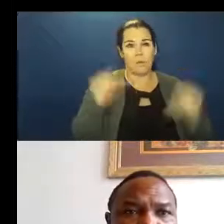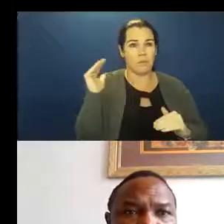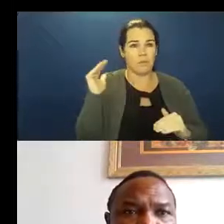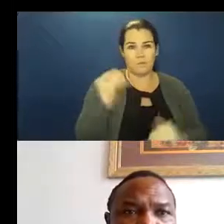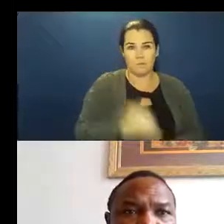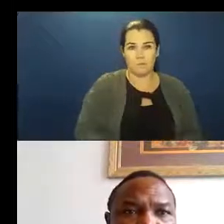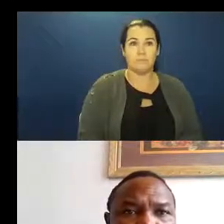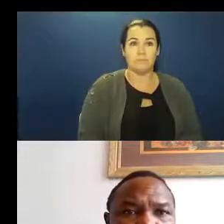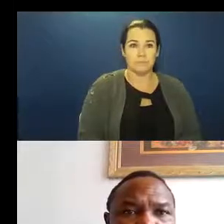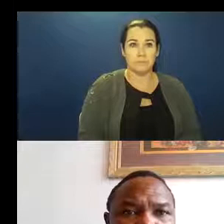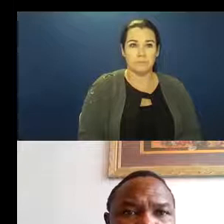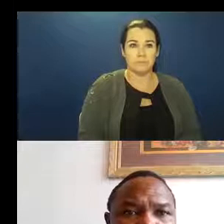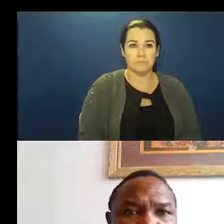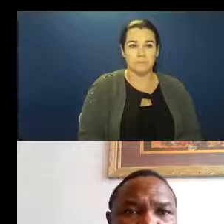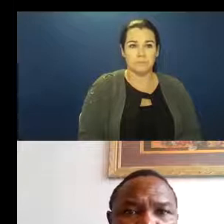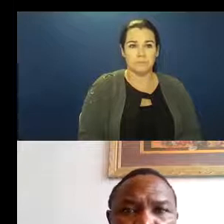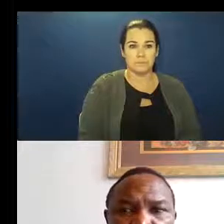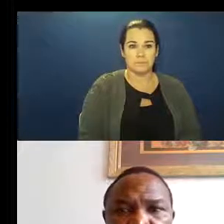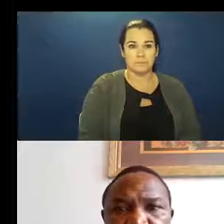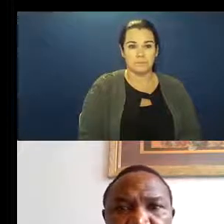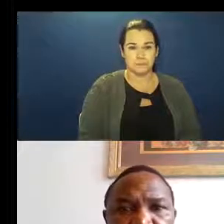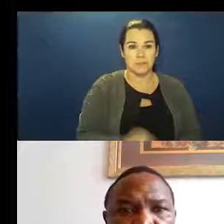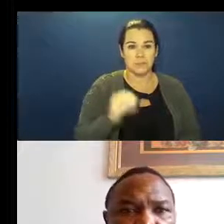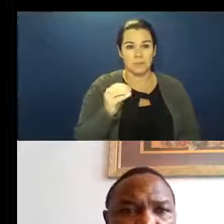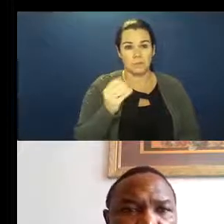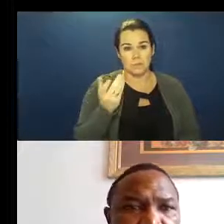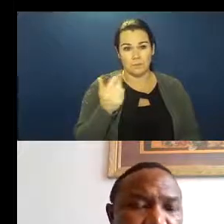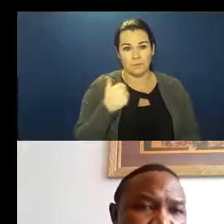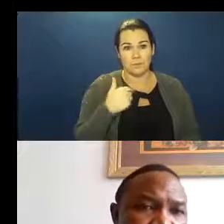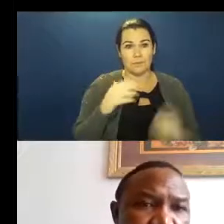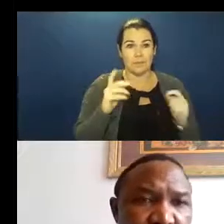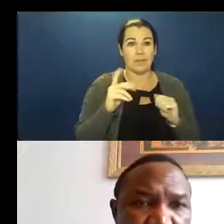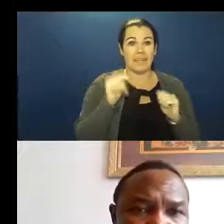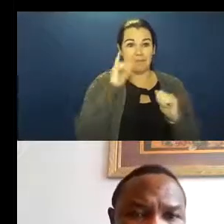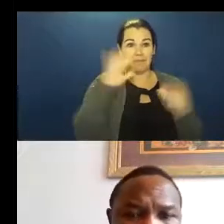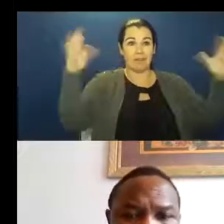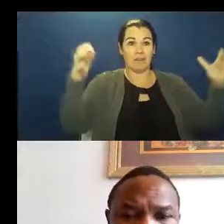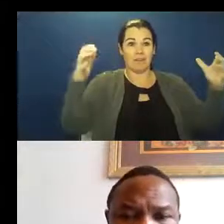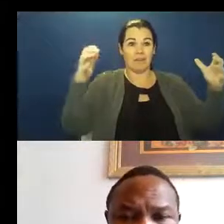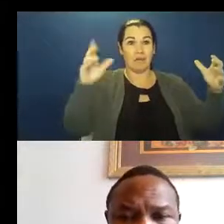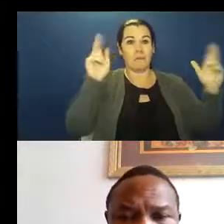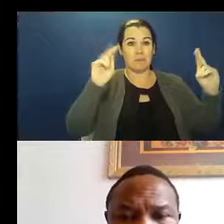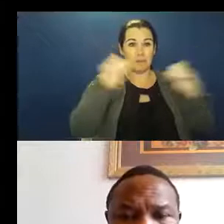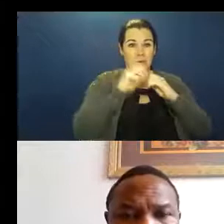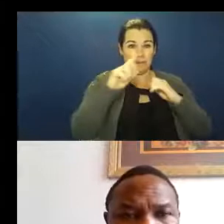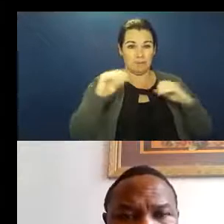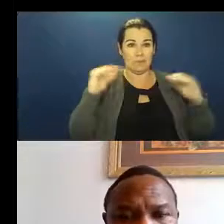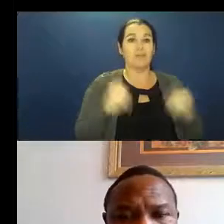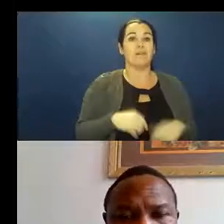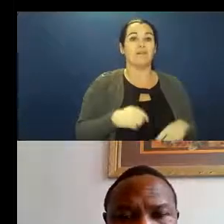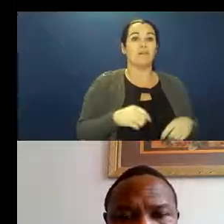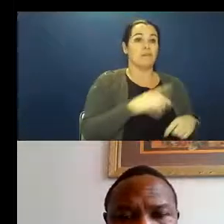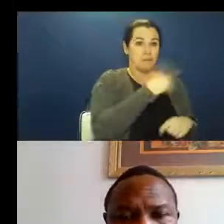kind of African Americans and visual disabilities and their counterparts. Possible research collaboration on COVID-19